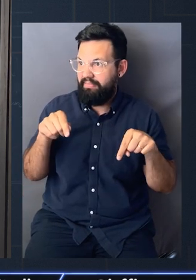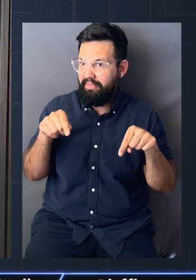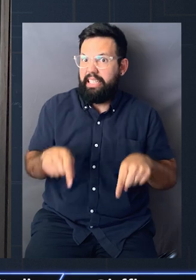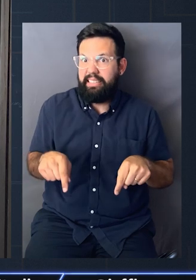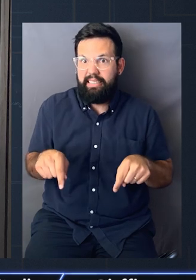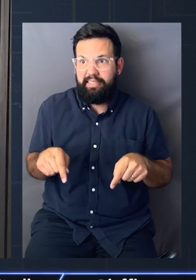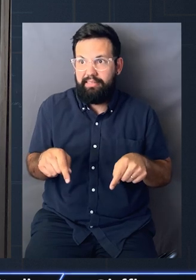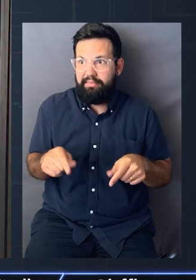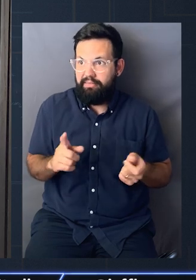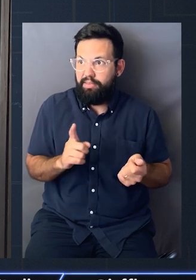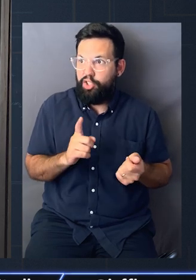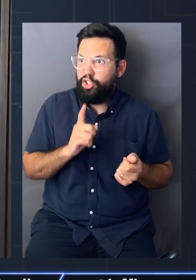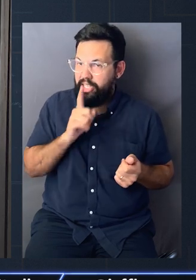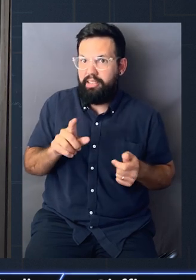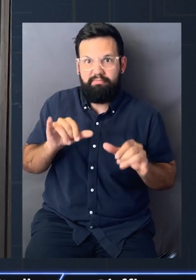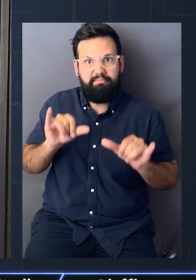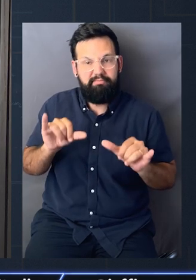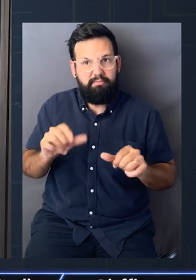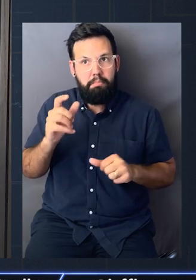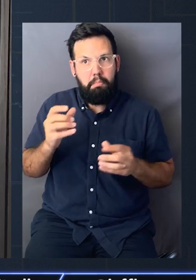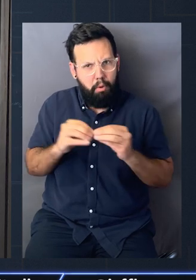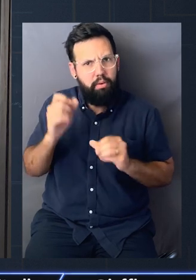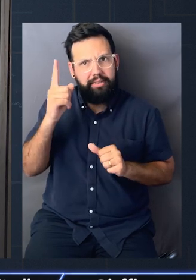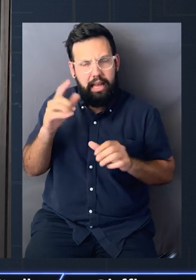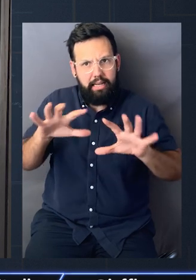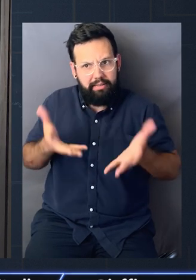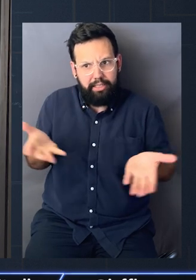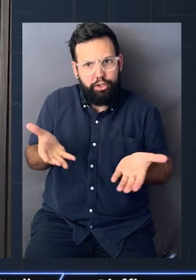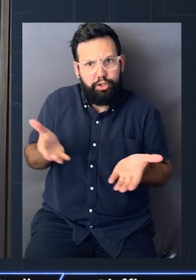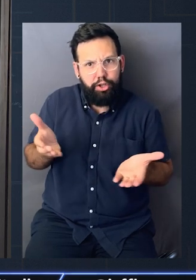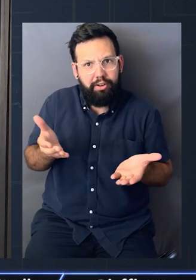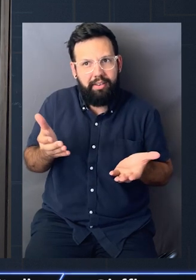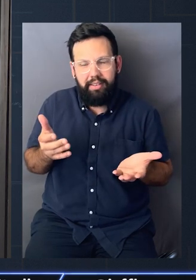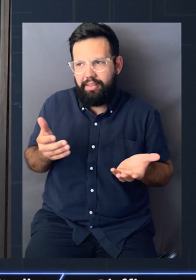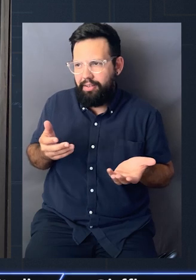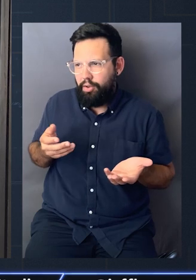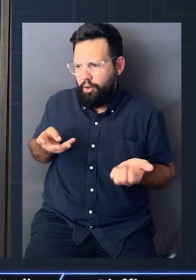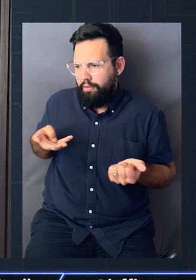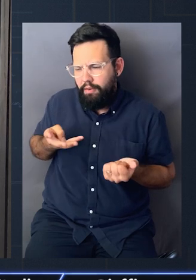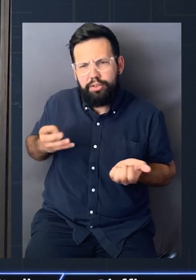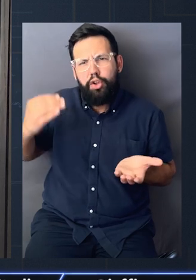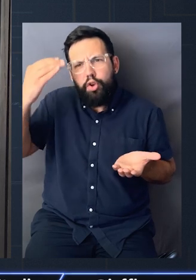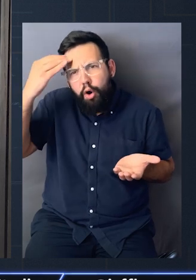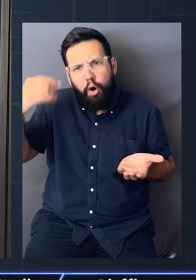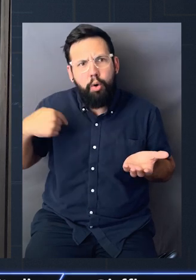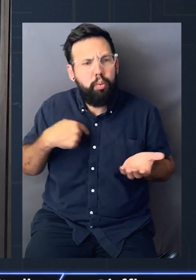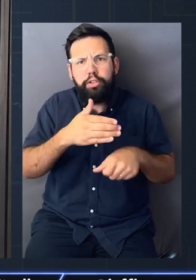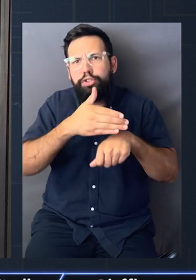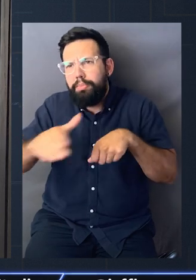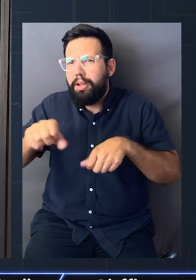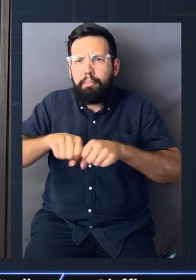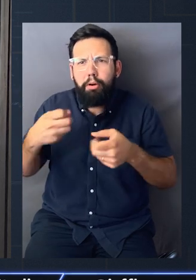and we're pretty much demoralized. We're just knowingly shipping a somewhat broken product and